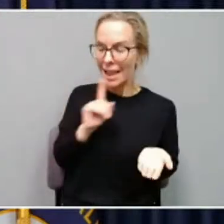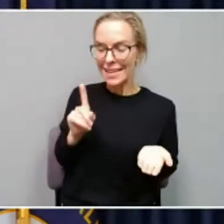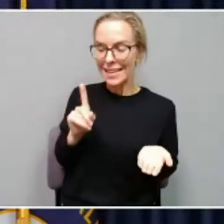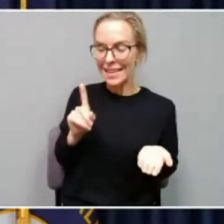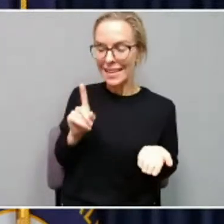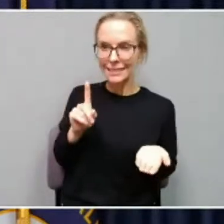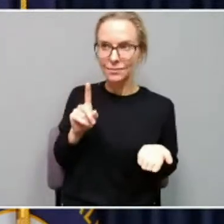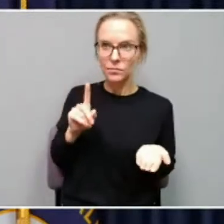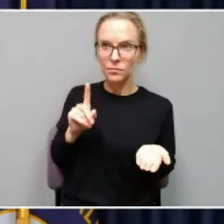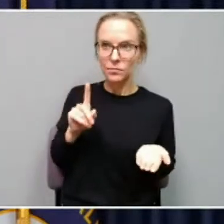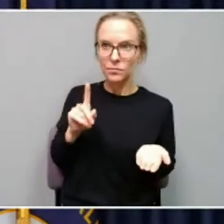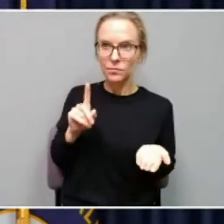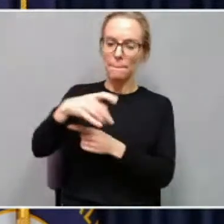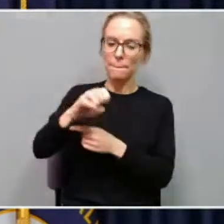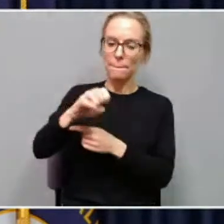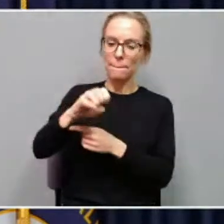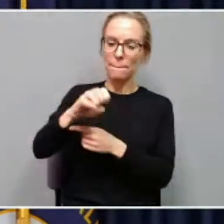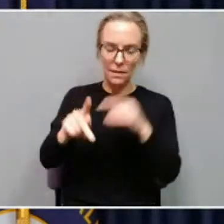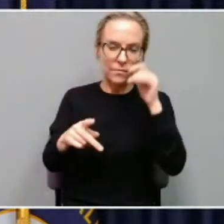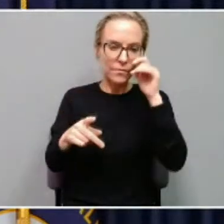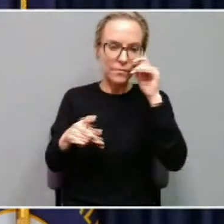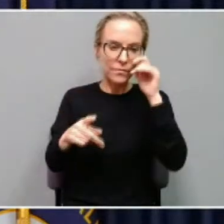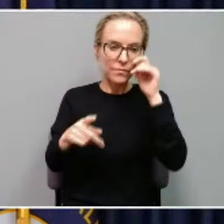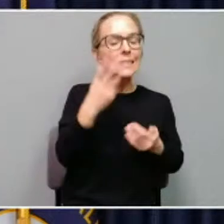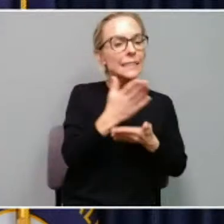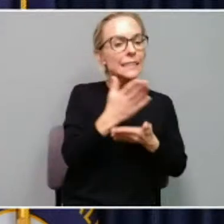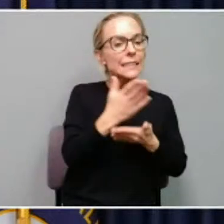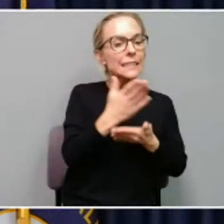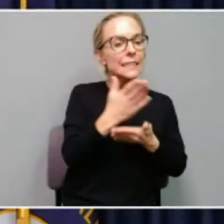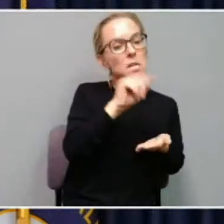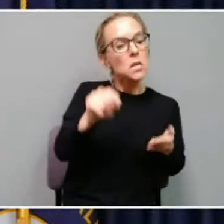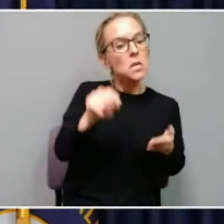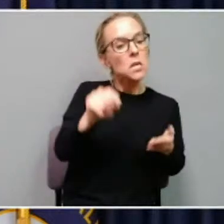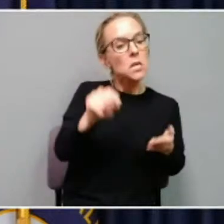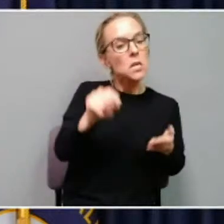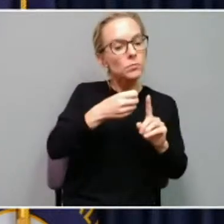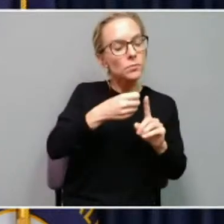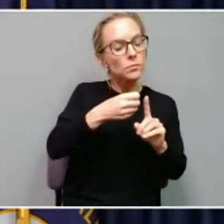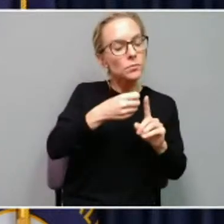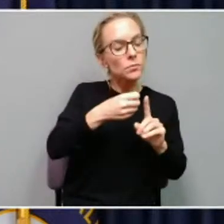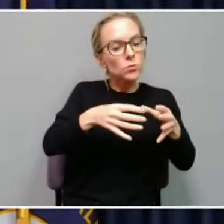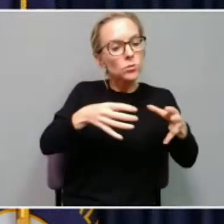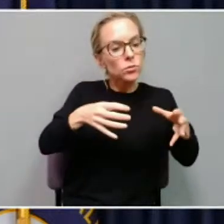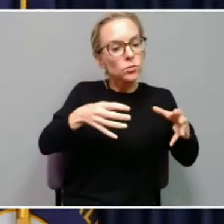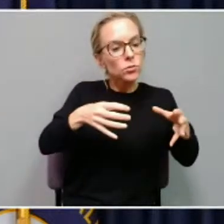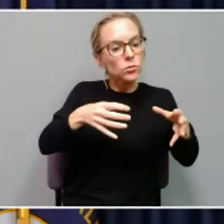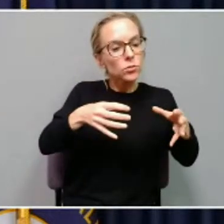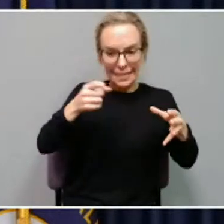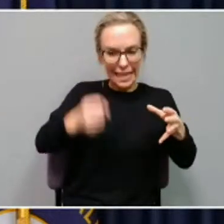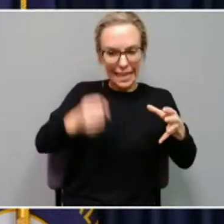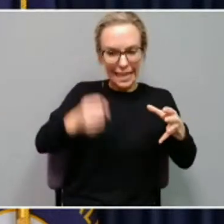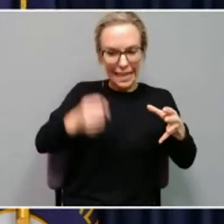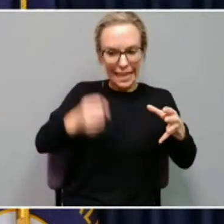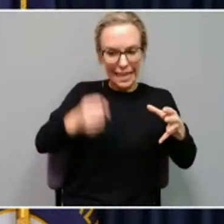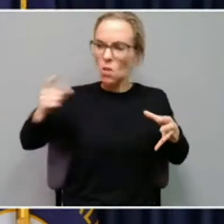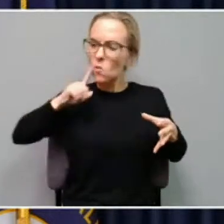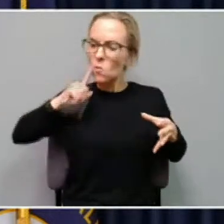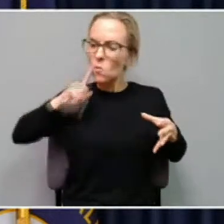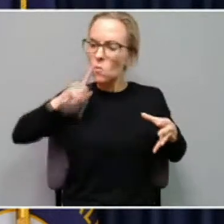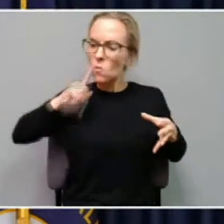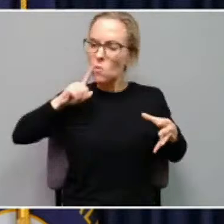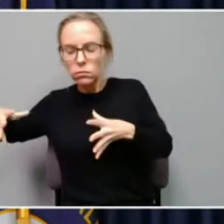we certainly seen slowing growth in some places to our south, but then you'll see another report come